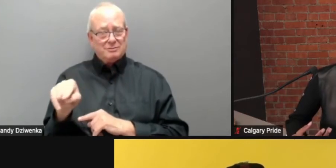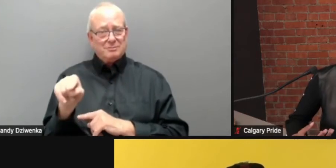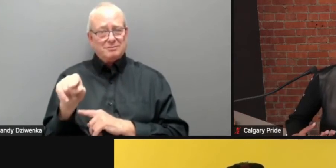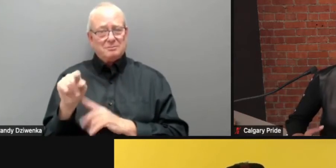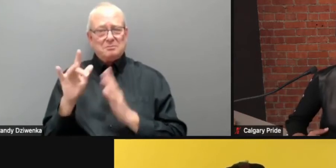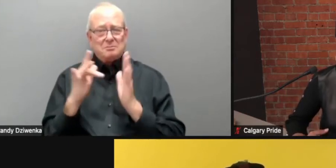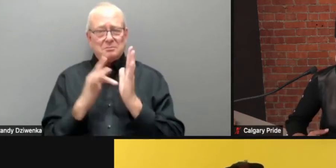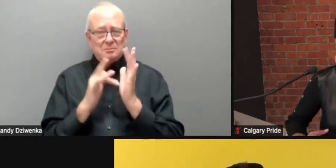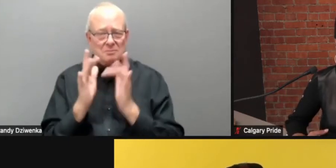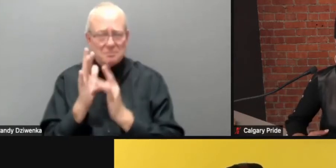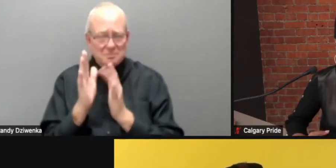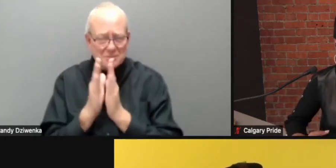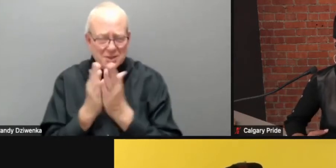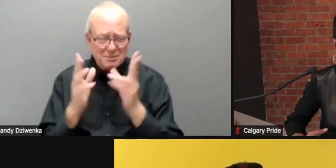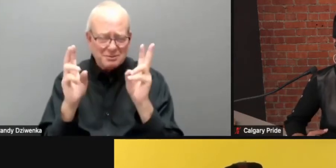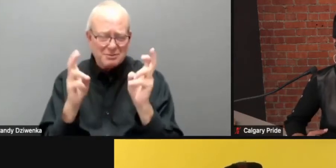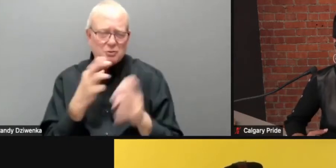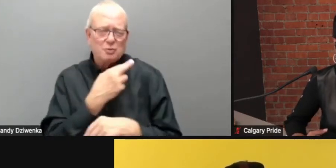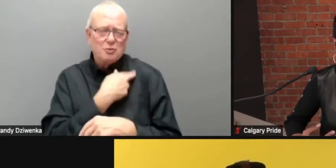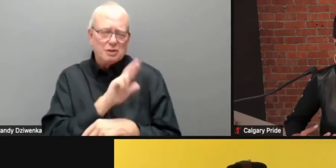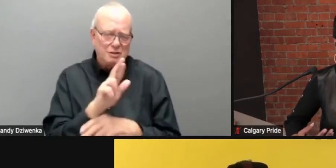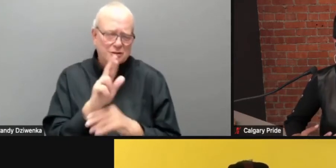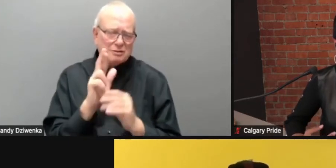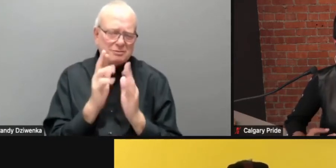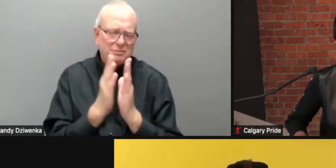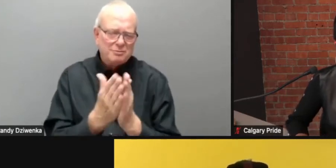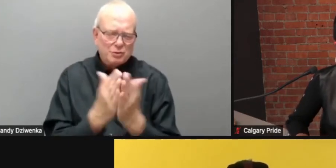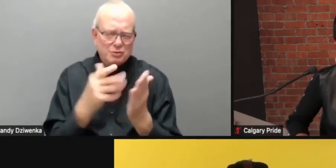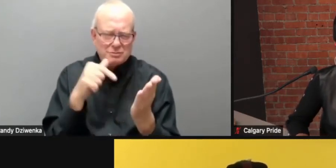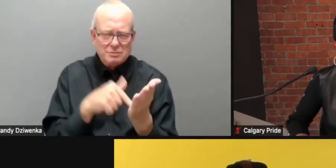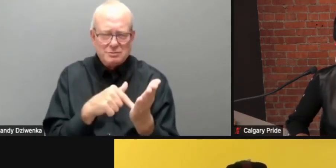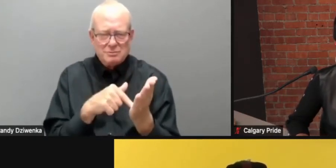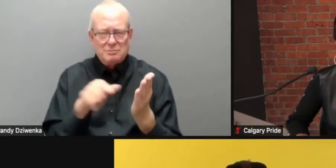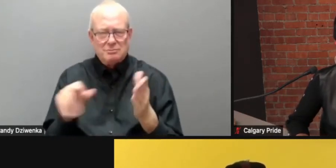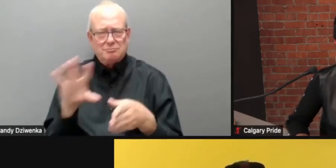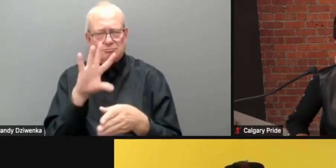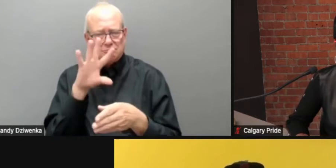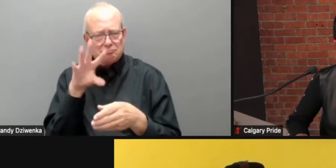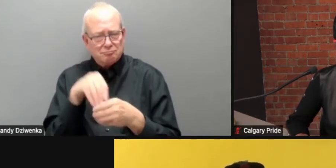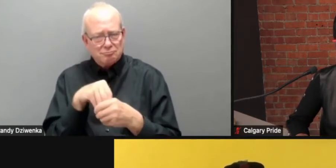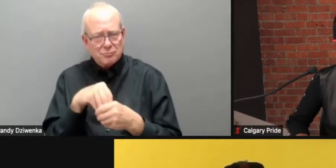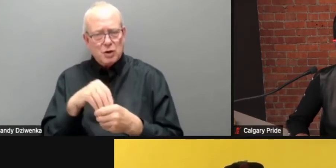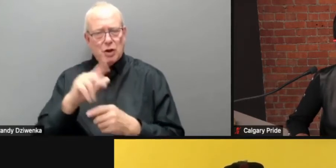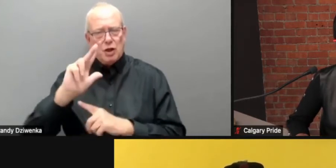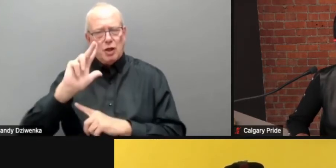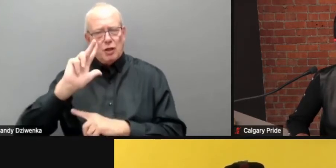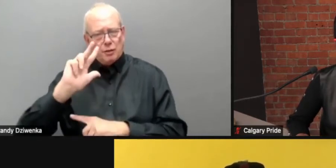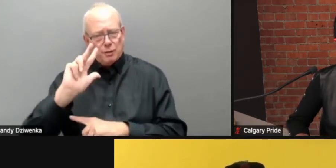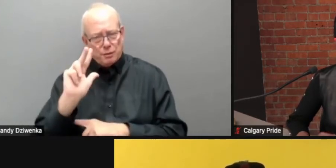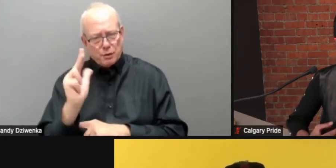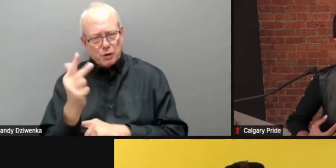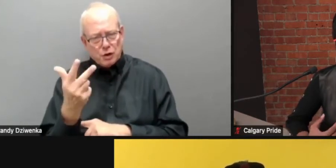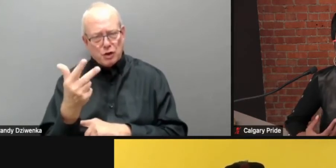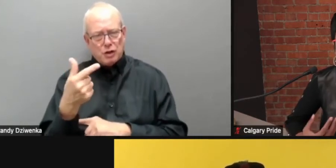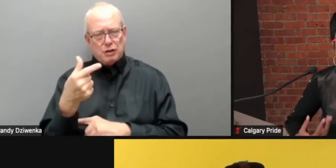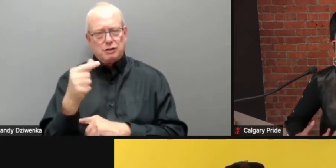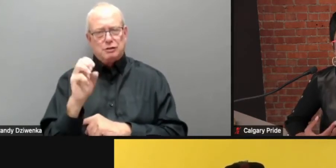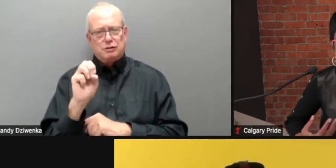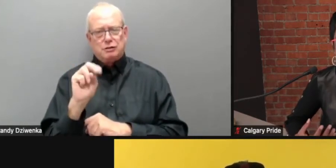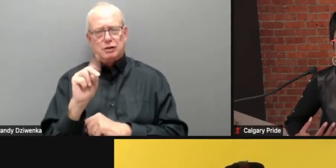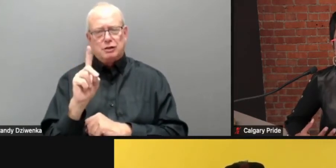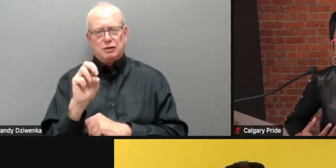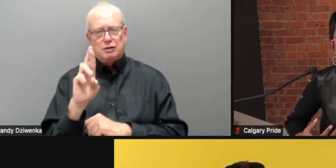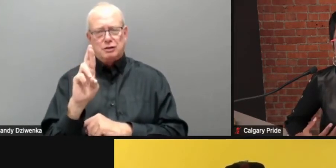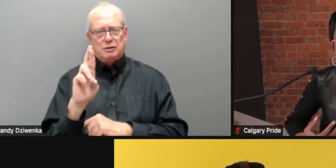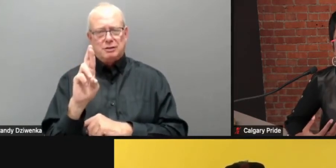gender, similar to indigenous nations here who have two-spirit folks in North America. Can you